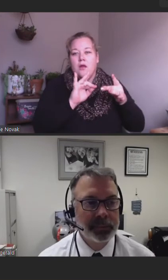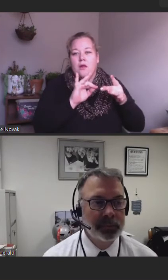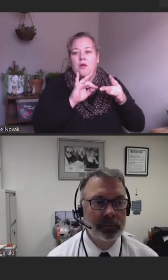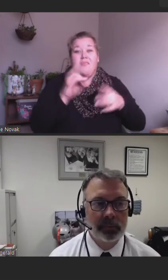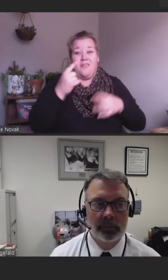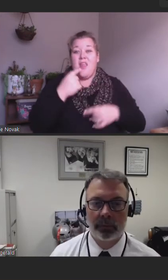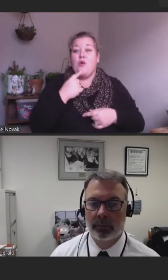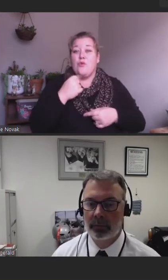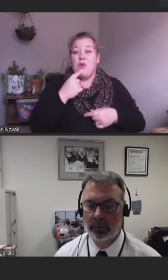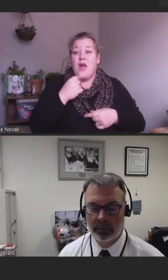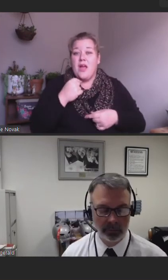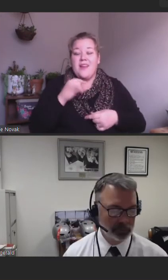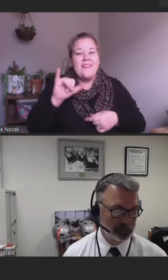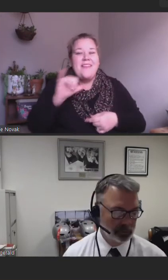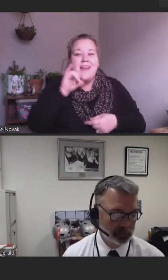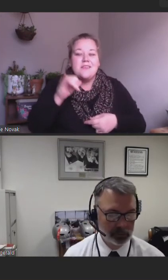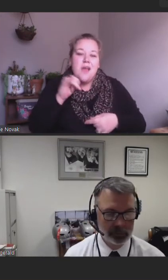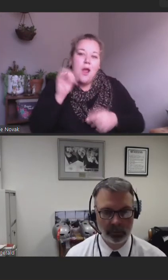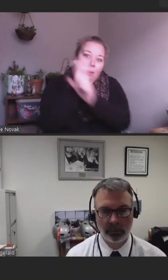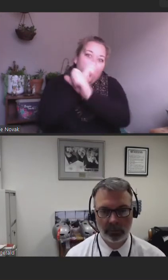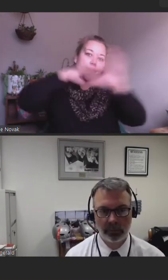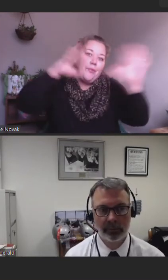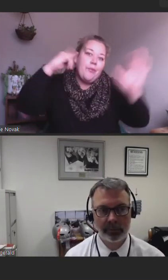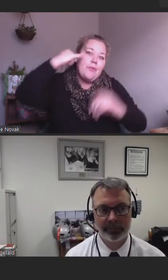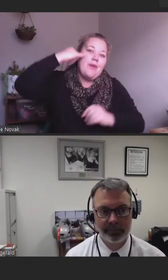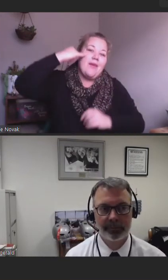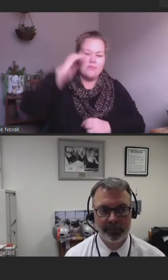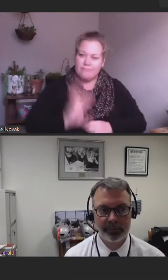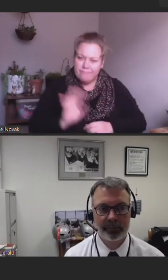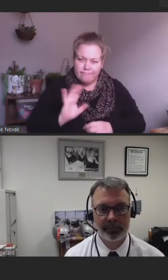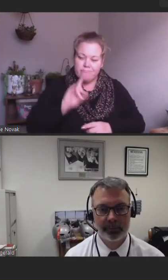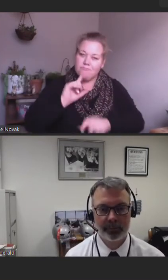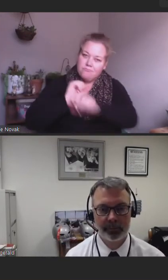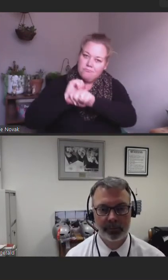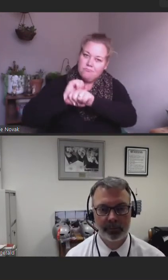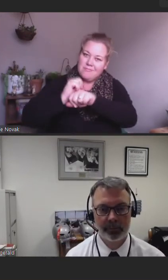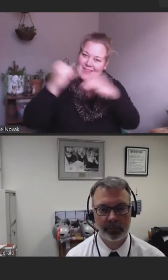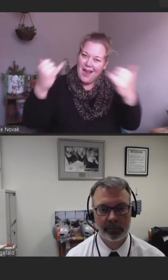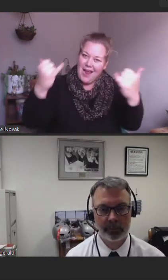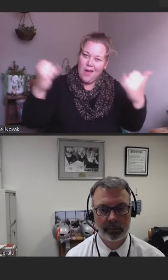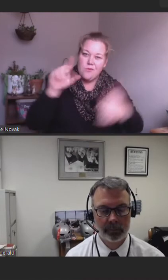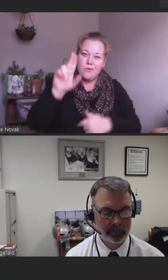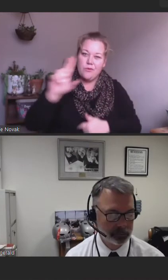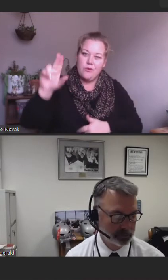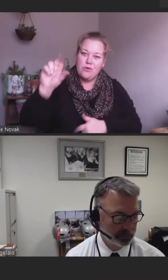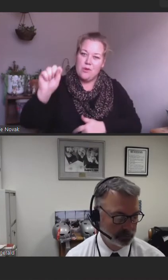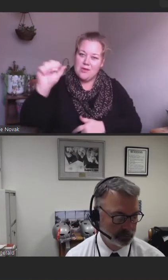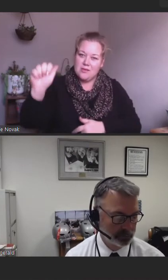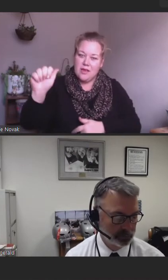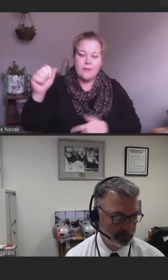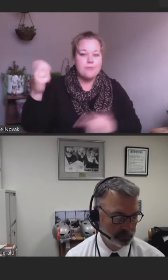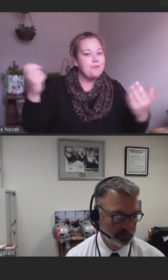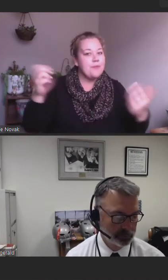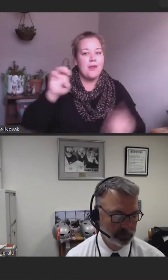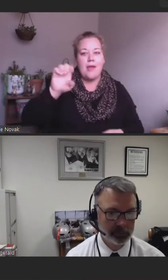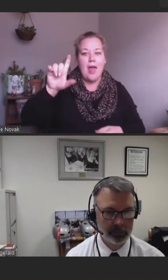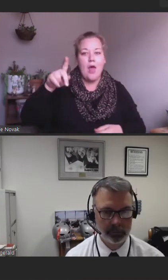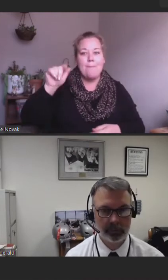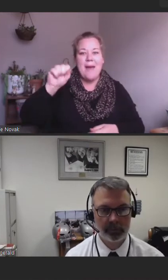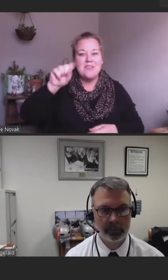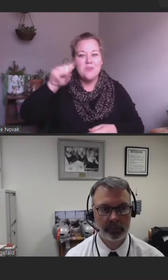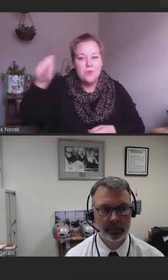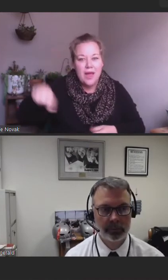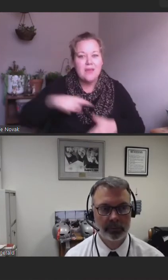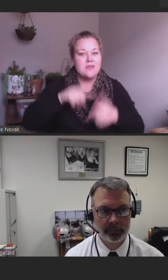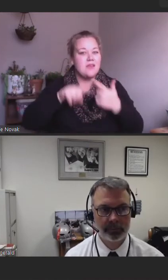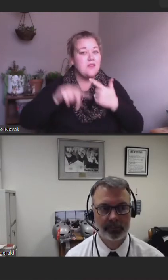those aren't hypothetical. Those are happening right now in the United States of America. They're happening in El Paso, Texas. They're happening in North